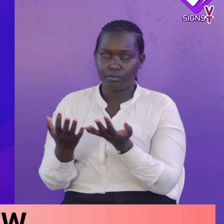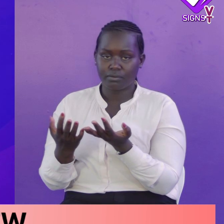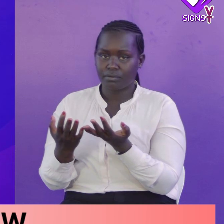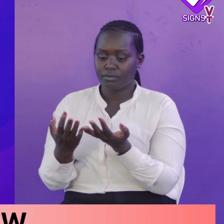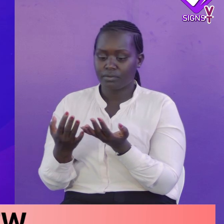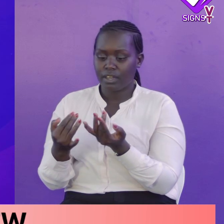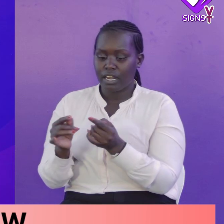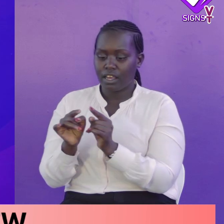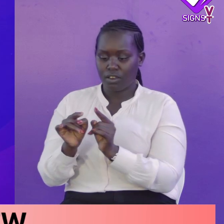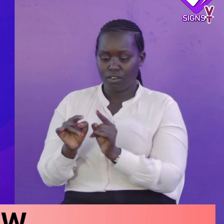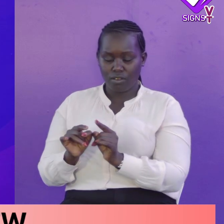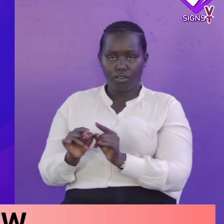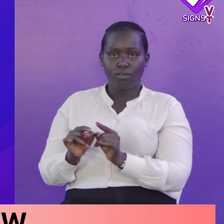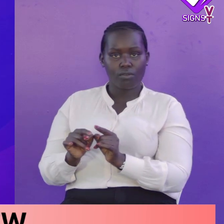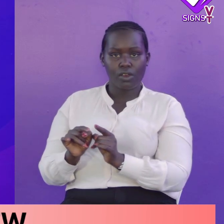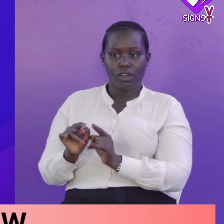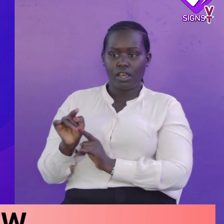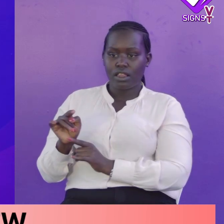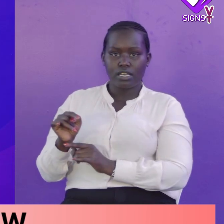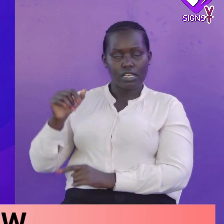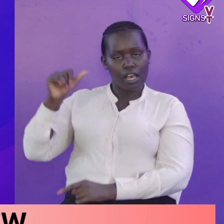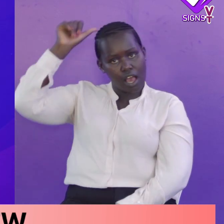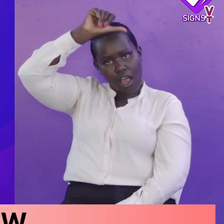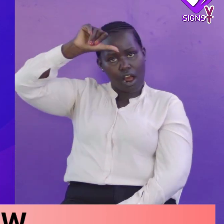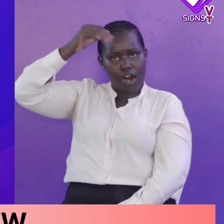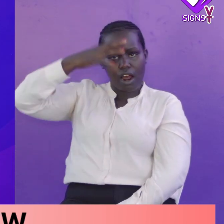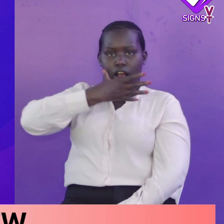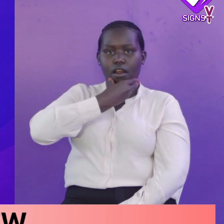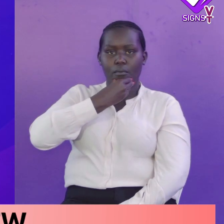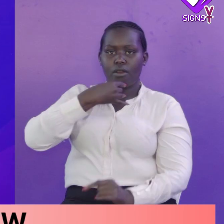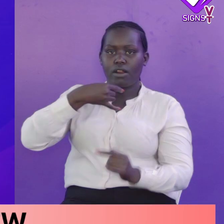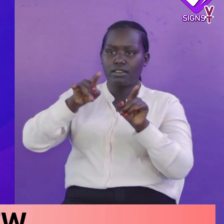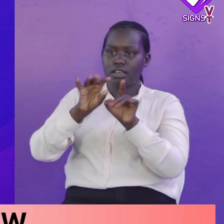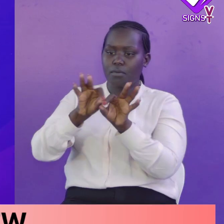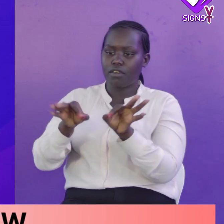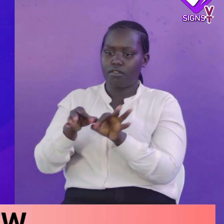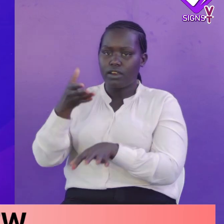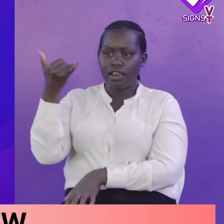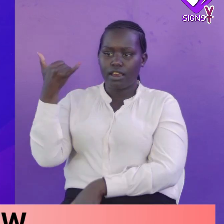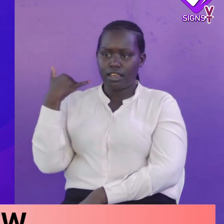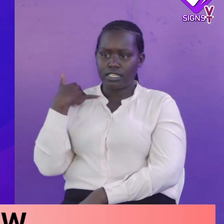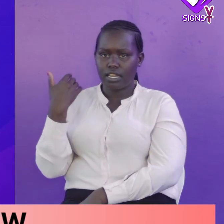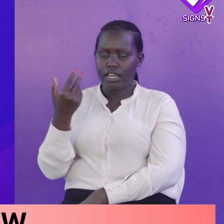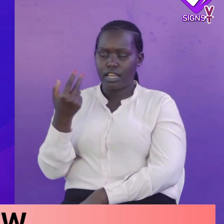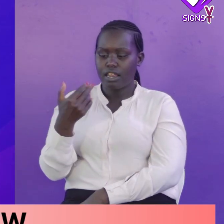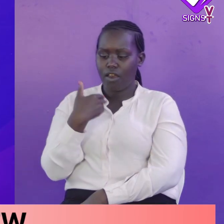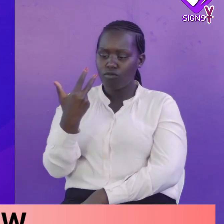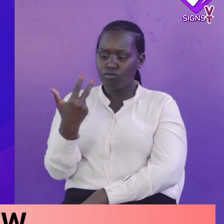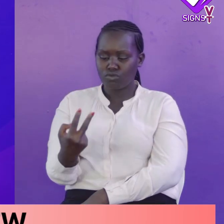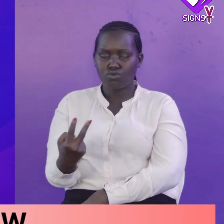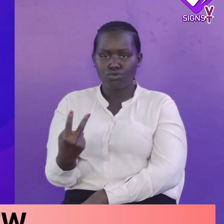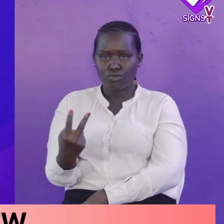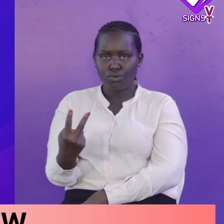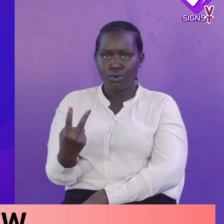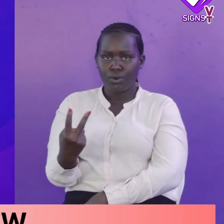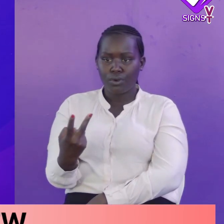and this Mwarabu, he was even in the field yesterday. You know, there are two